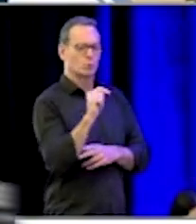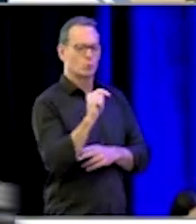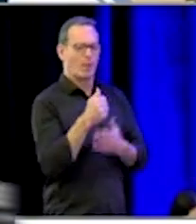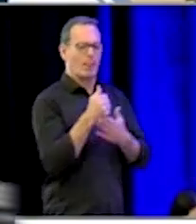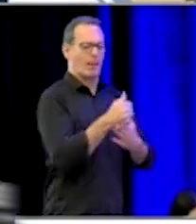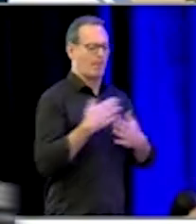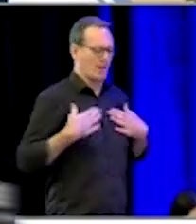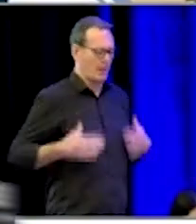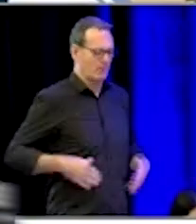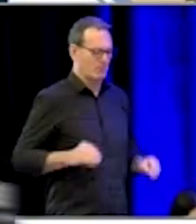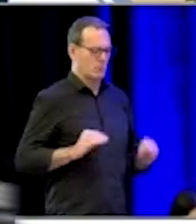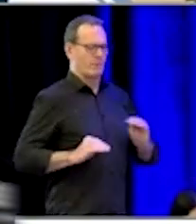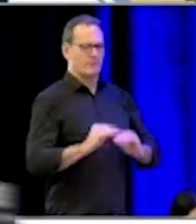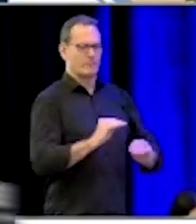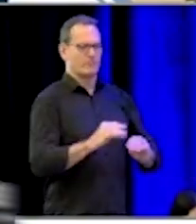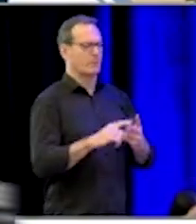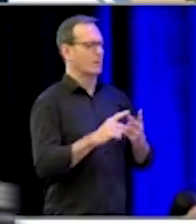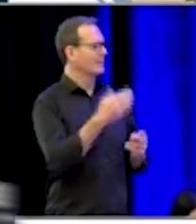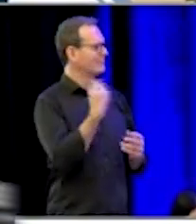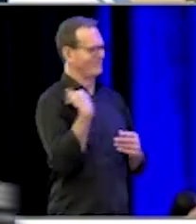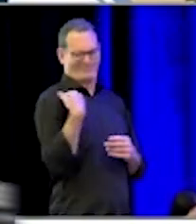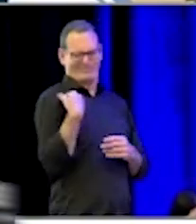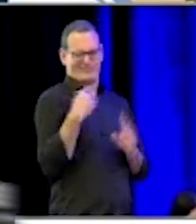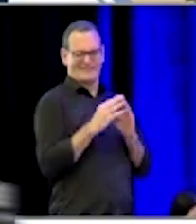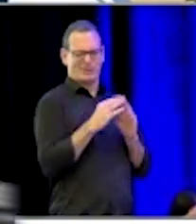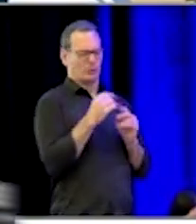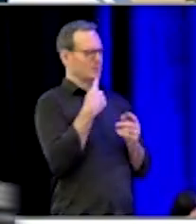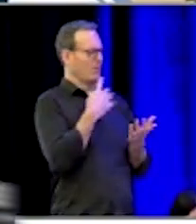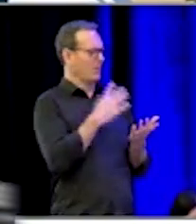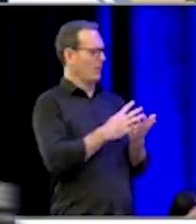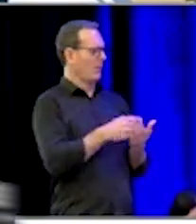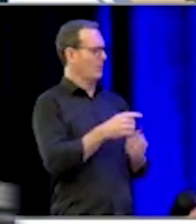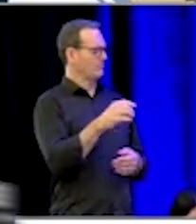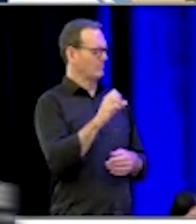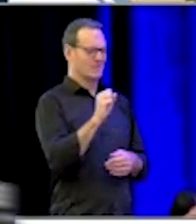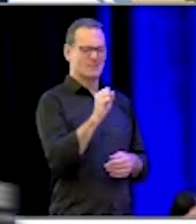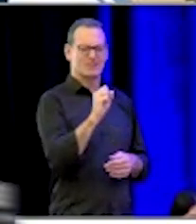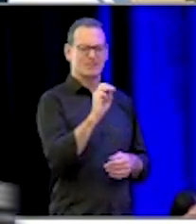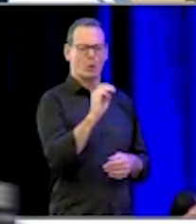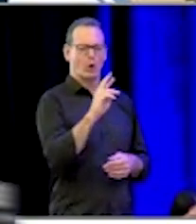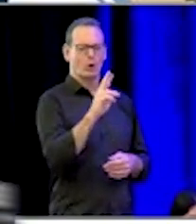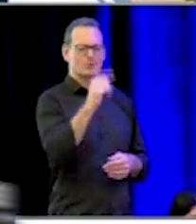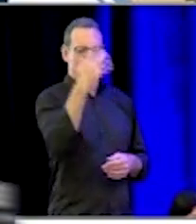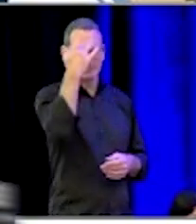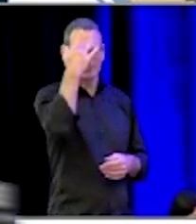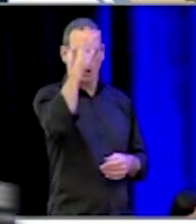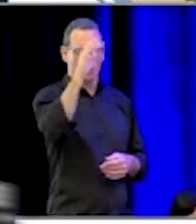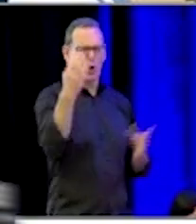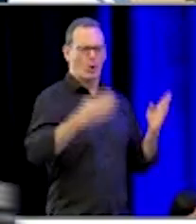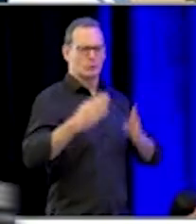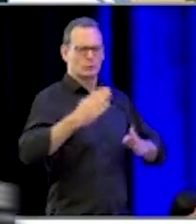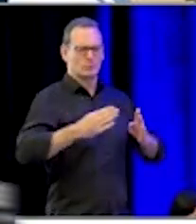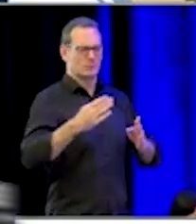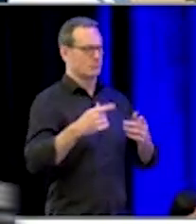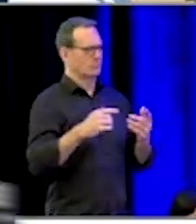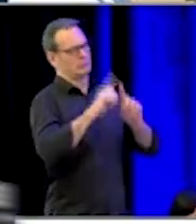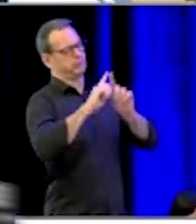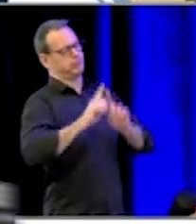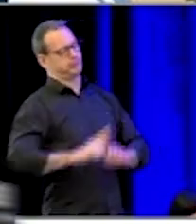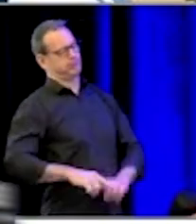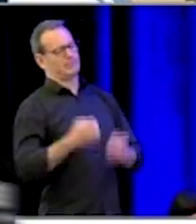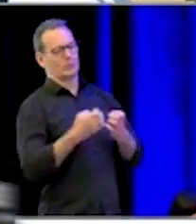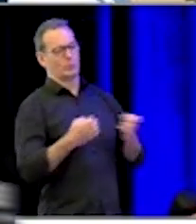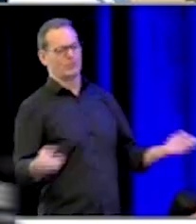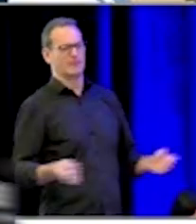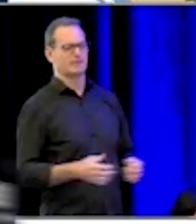in the last session about smart arms. Like there's so many different things out there that can help with accommodation. And